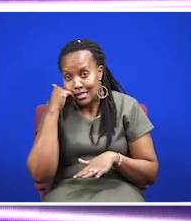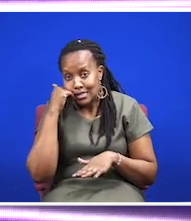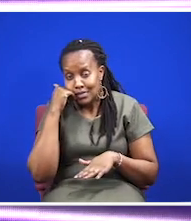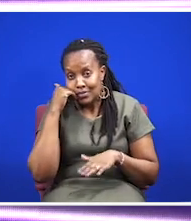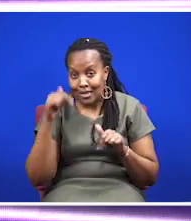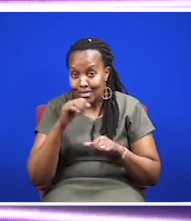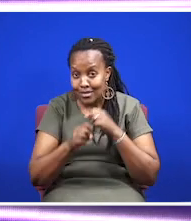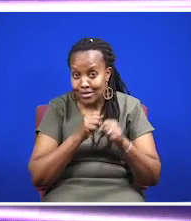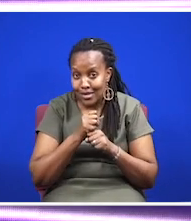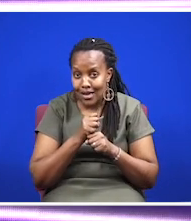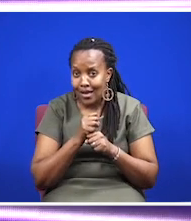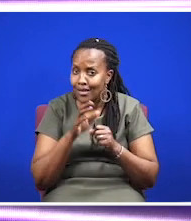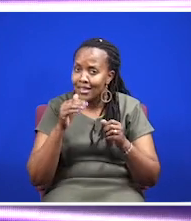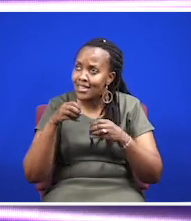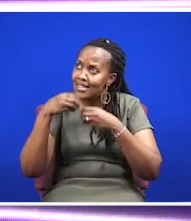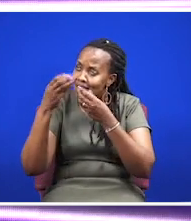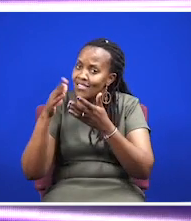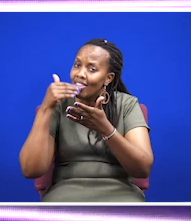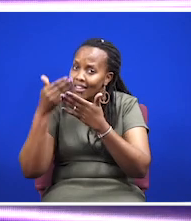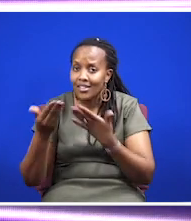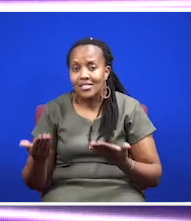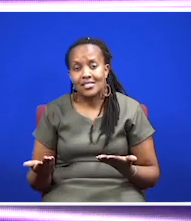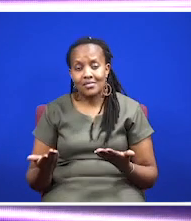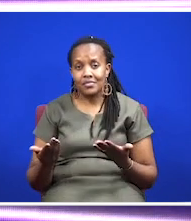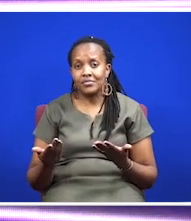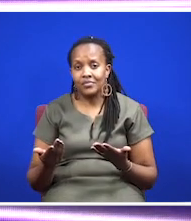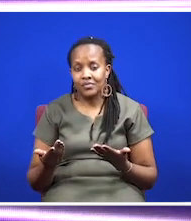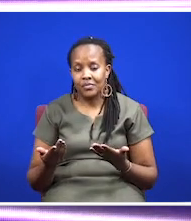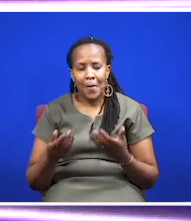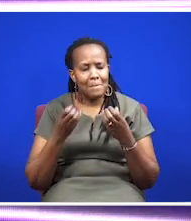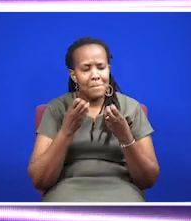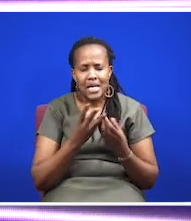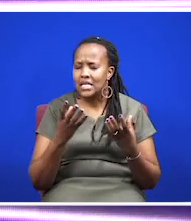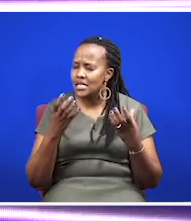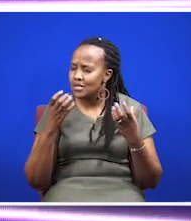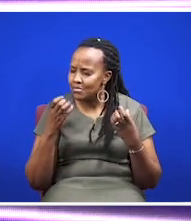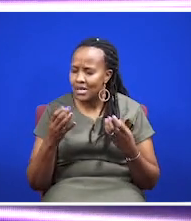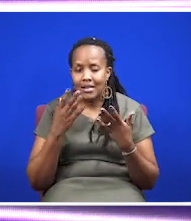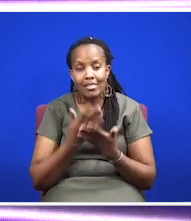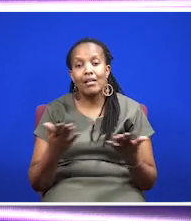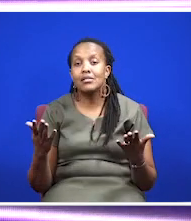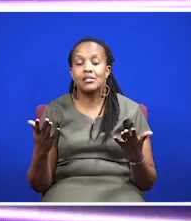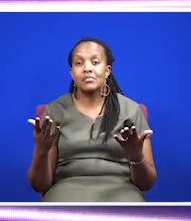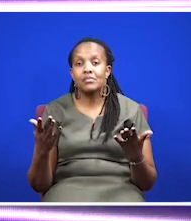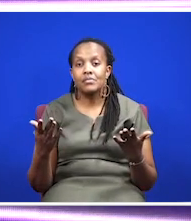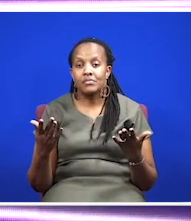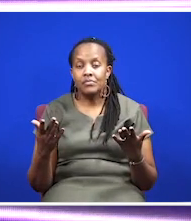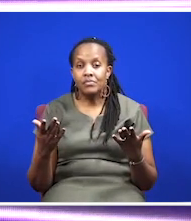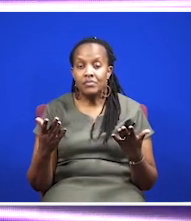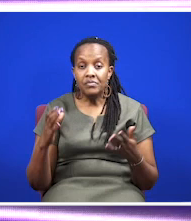for. So it's expansive in the sense that there are so many things that we can thank God for. C.S.